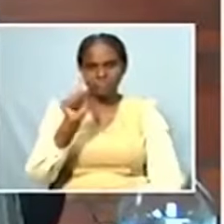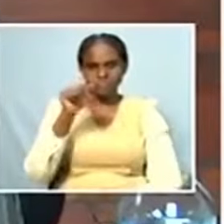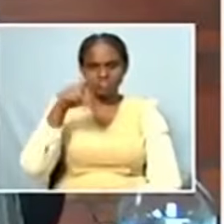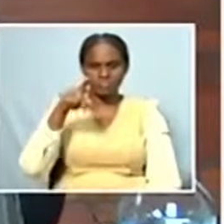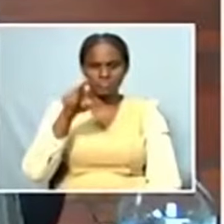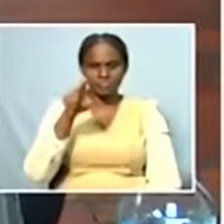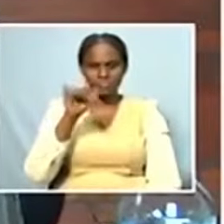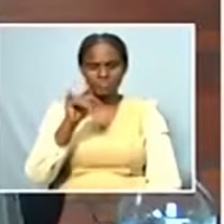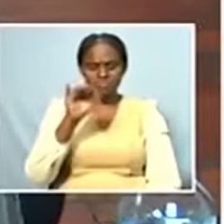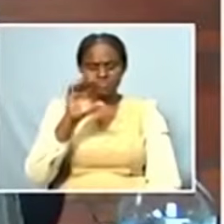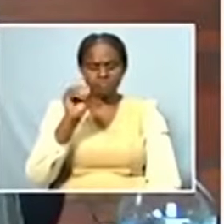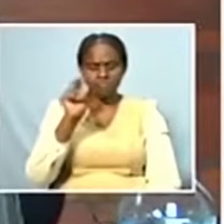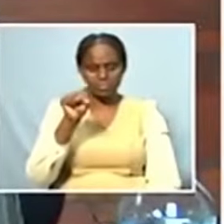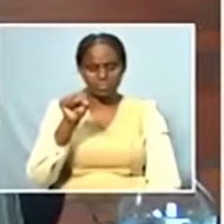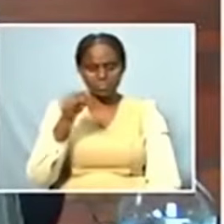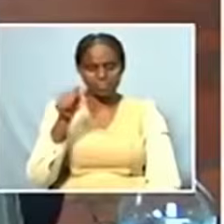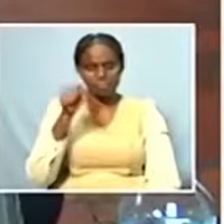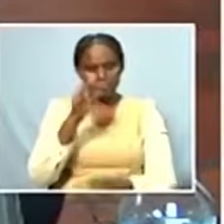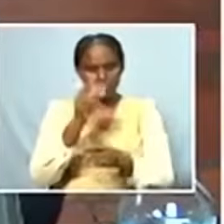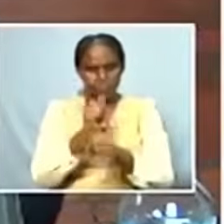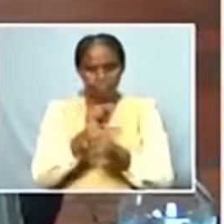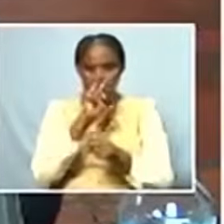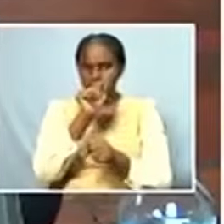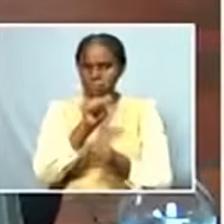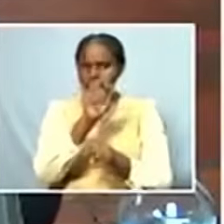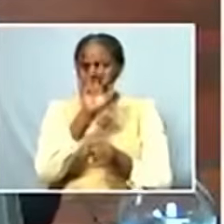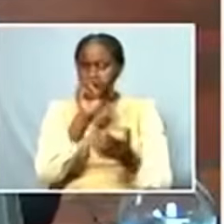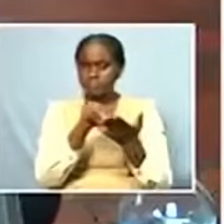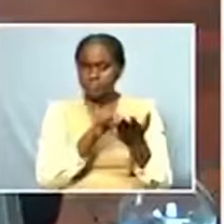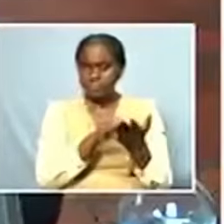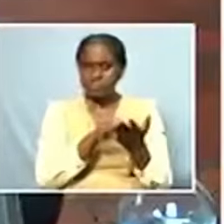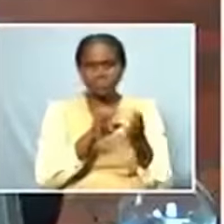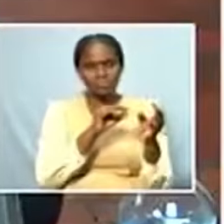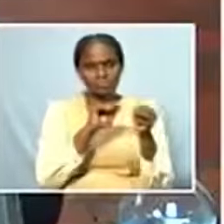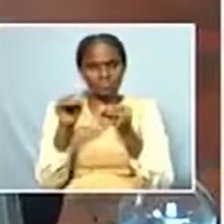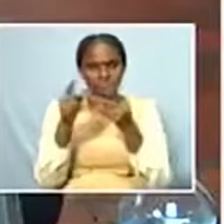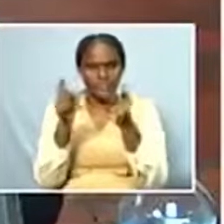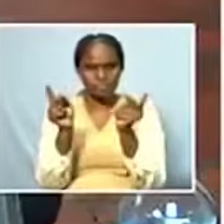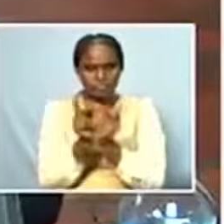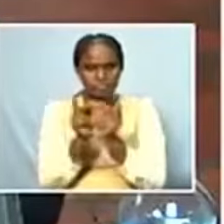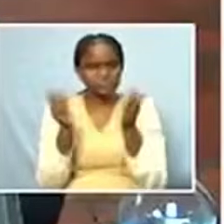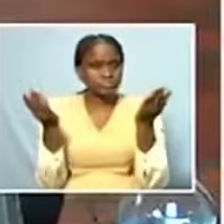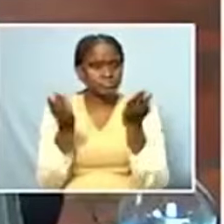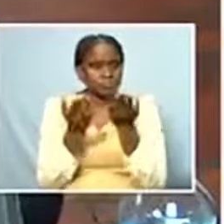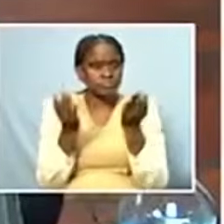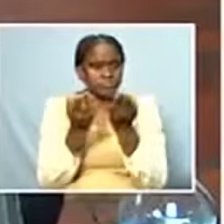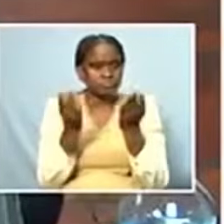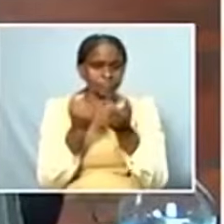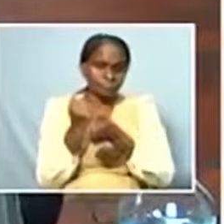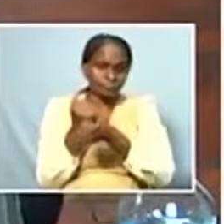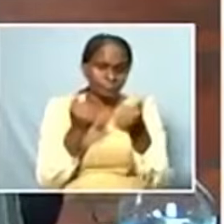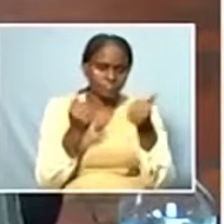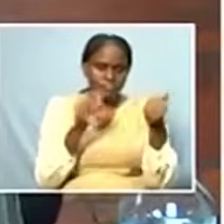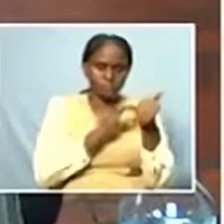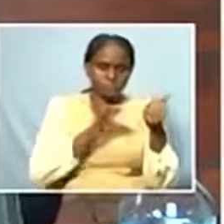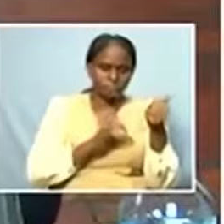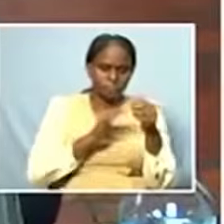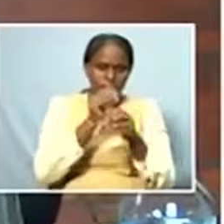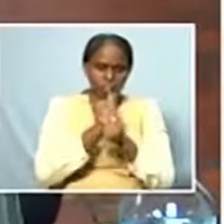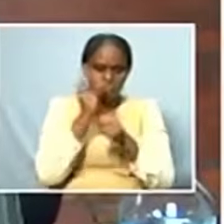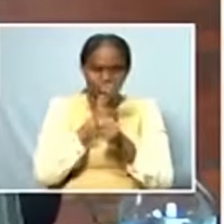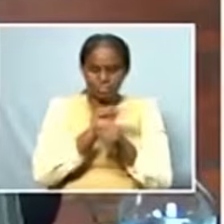Innovation Limited, received 2.5 million, never went on site. Another company